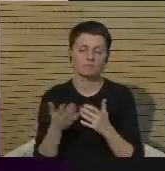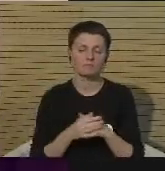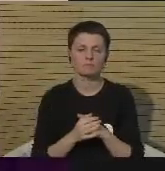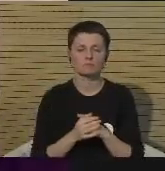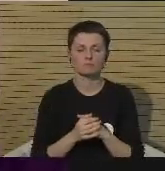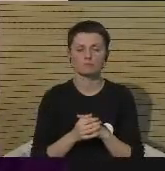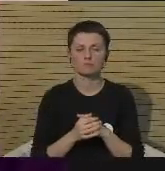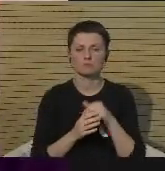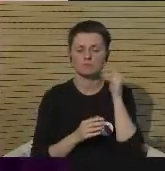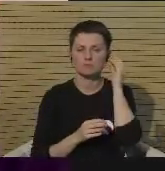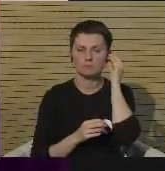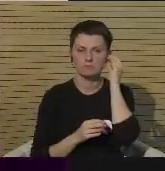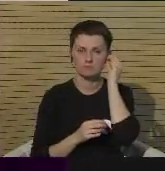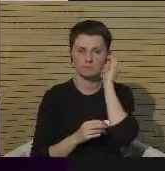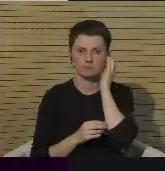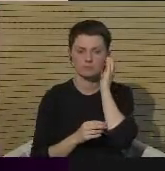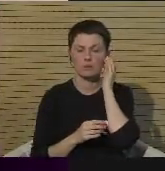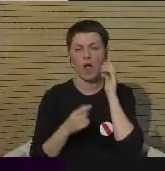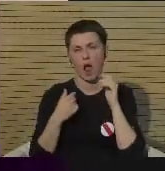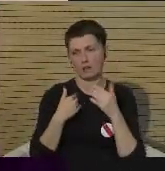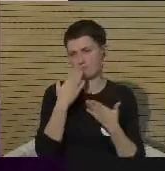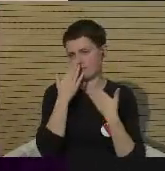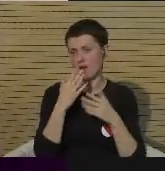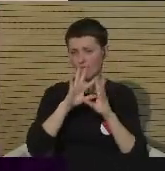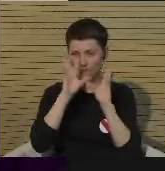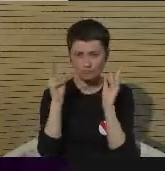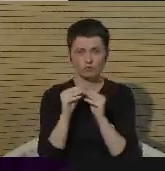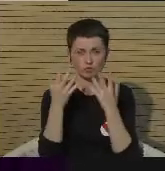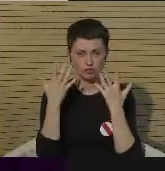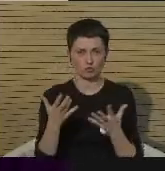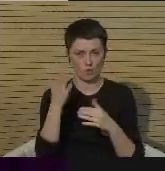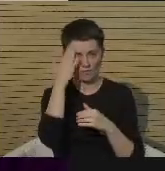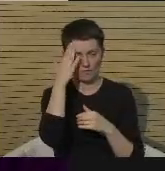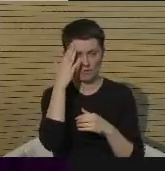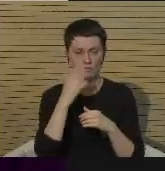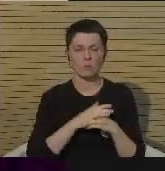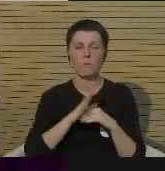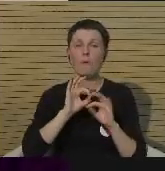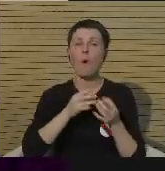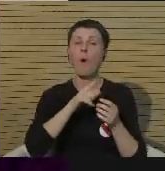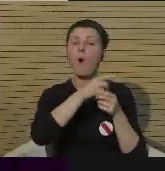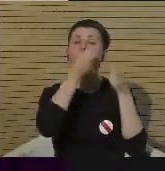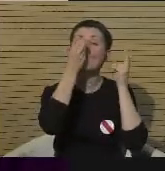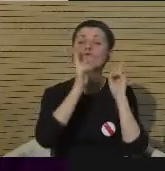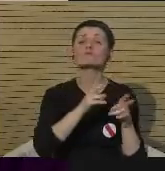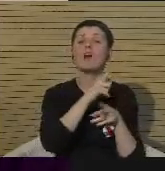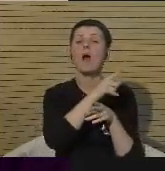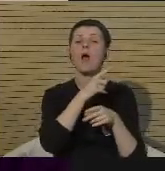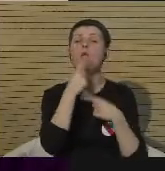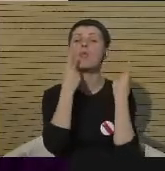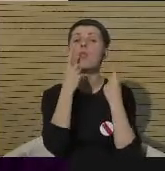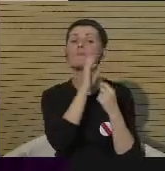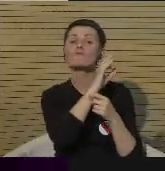this information are capable of getting it.